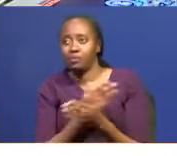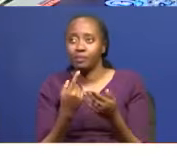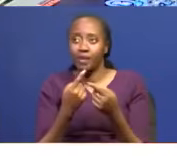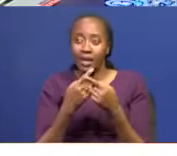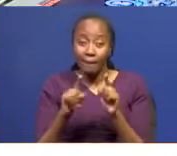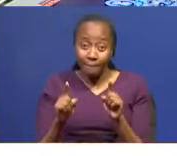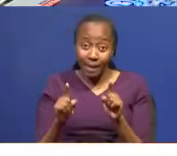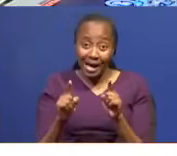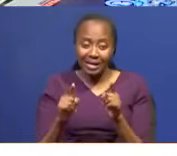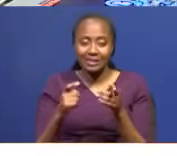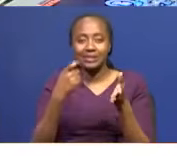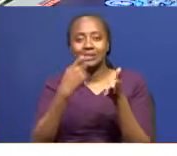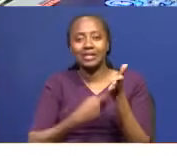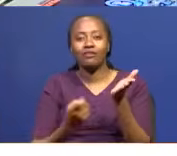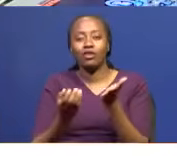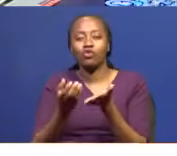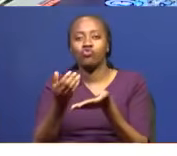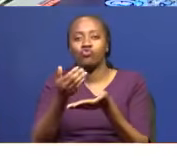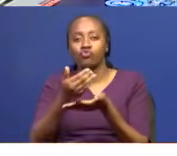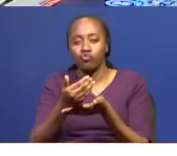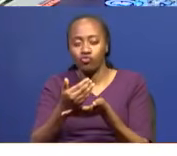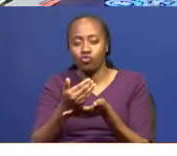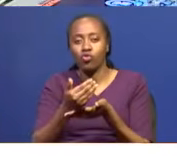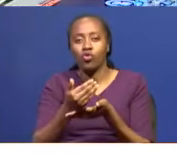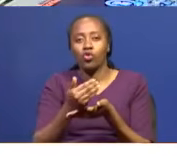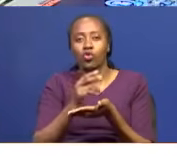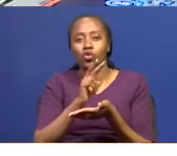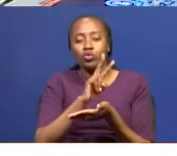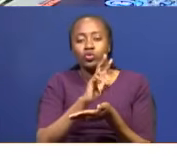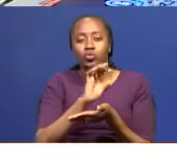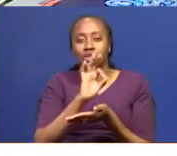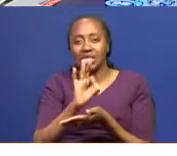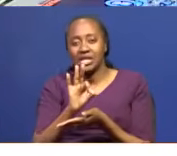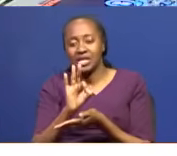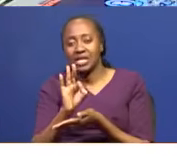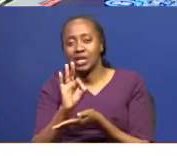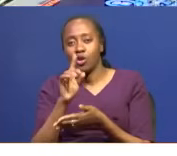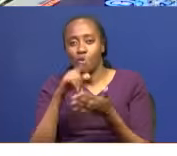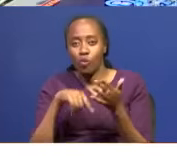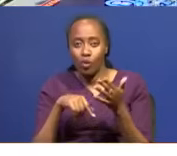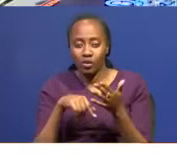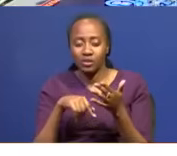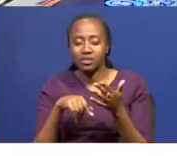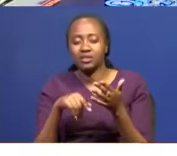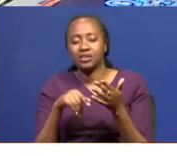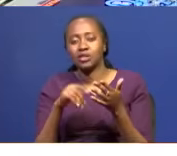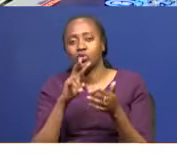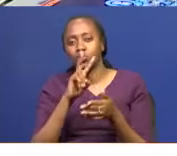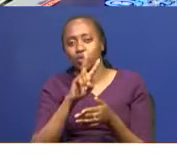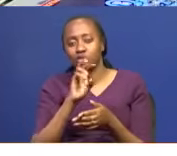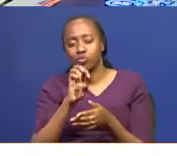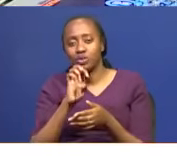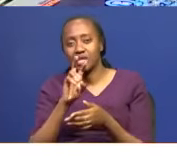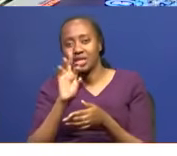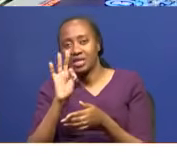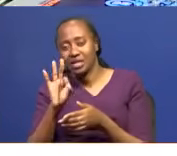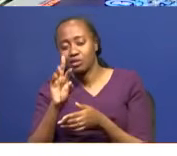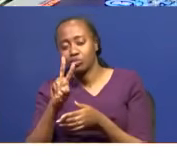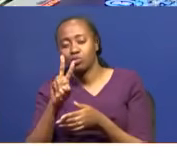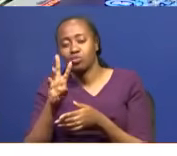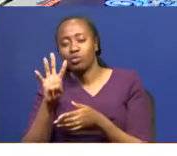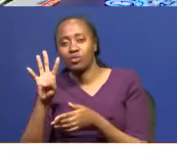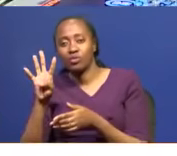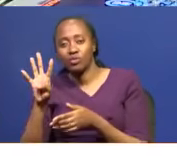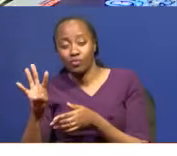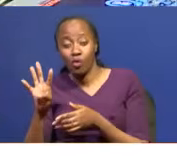in 2022-2023 was 5.9 million, and then actual revenues in 2023-24 was